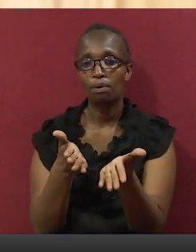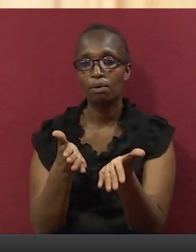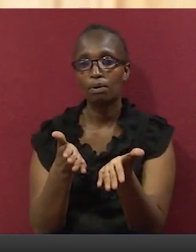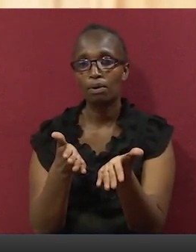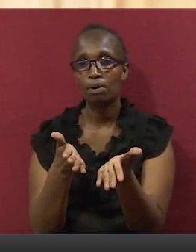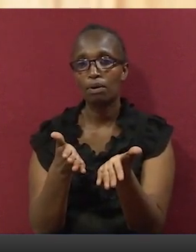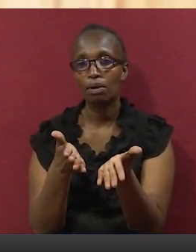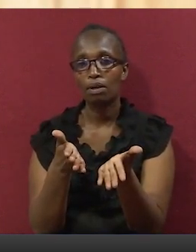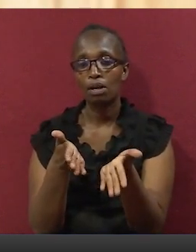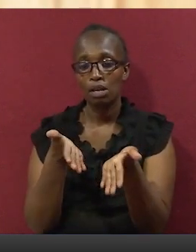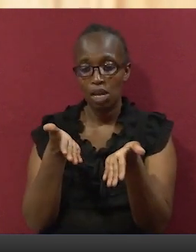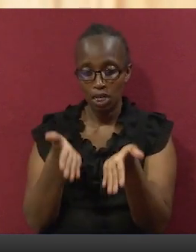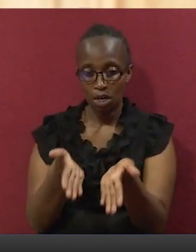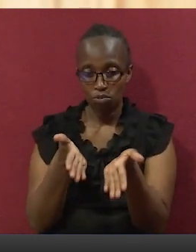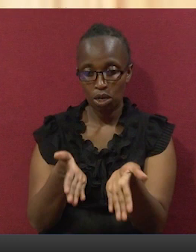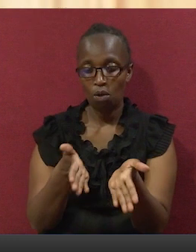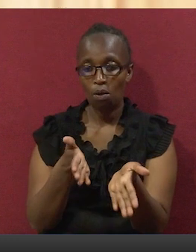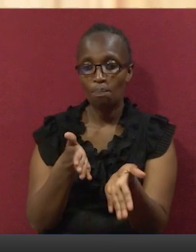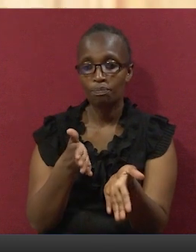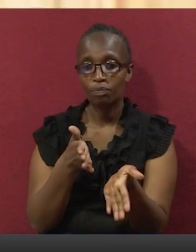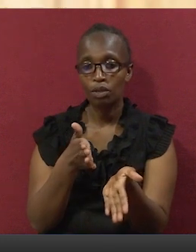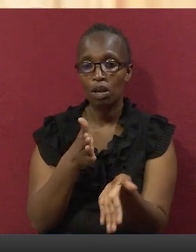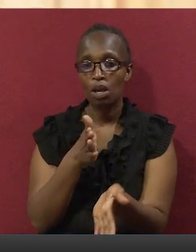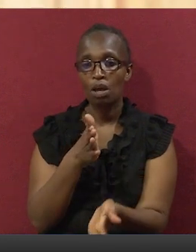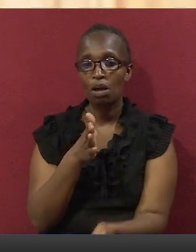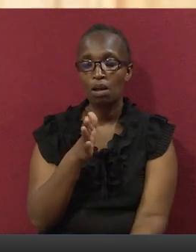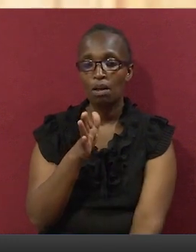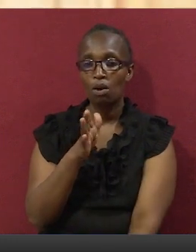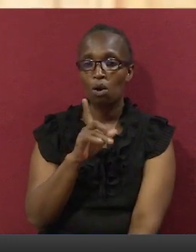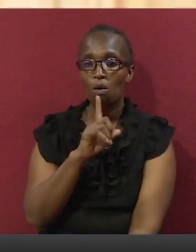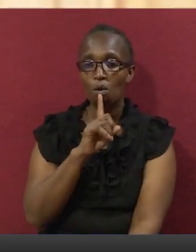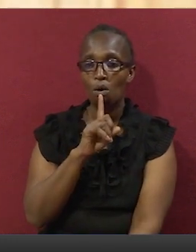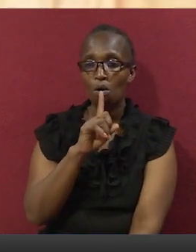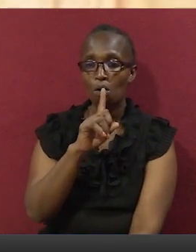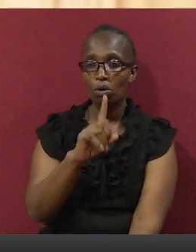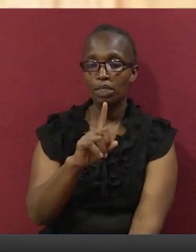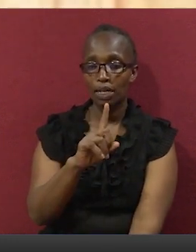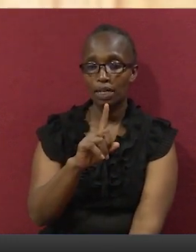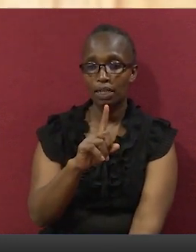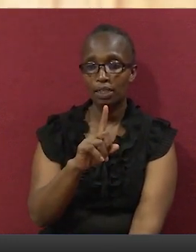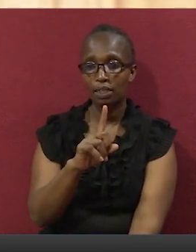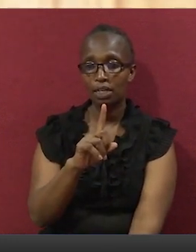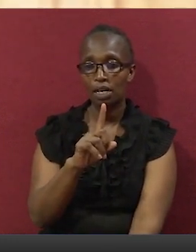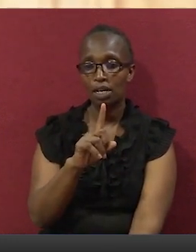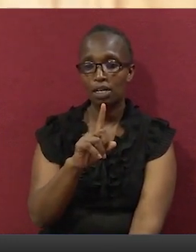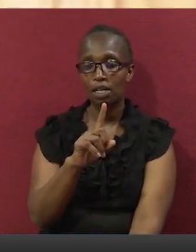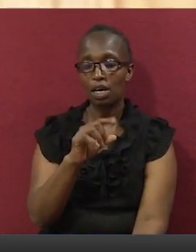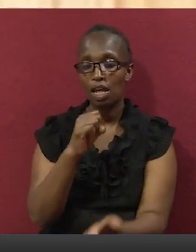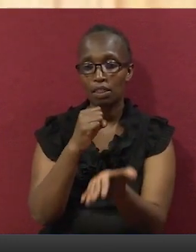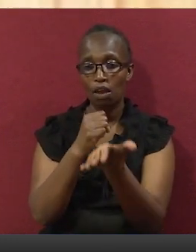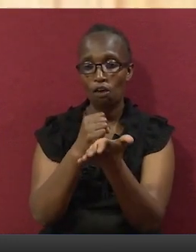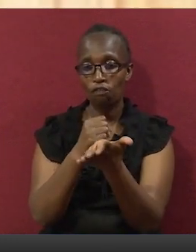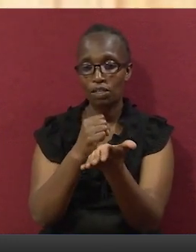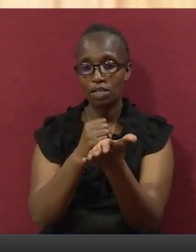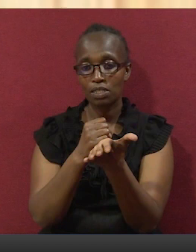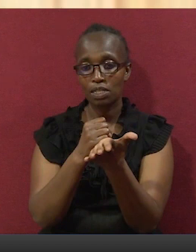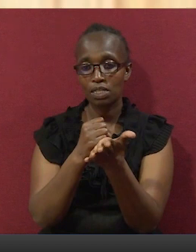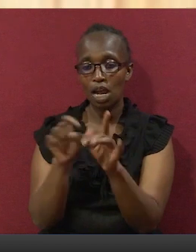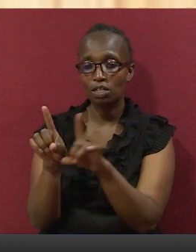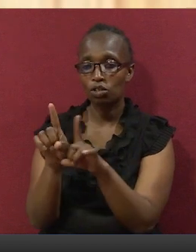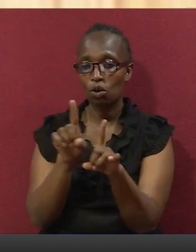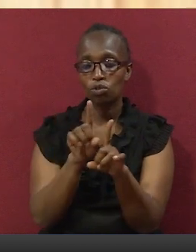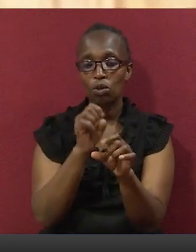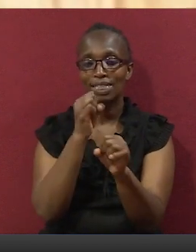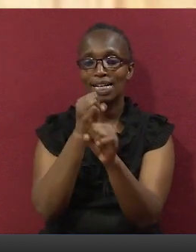directing the relevant organs of government to commence implementation of the various recommendations of the task force, beginning with the